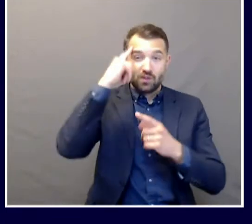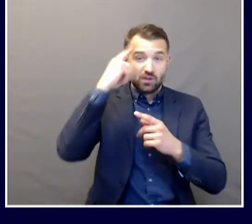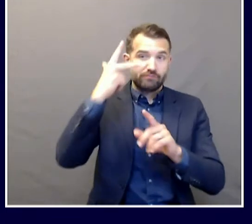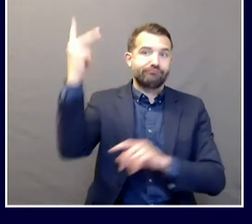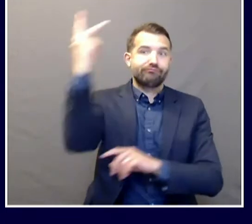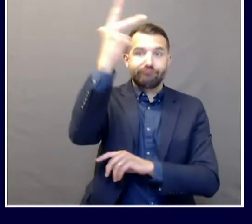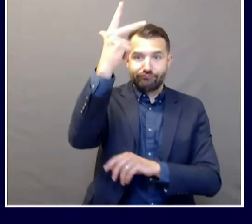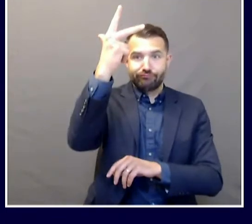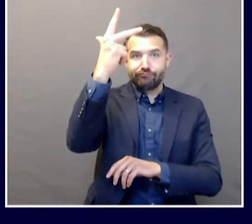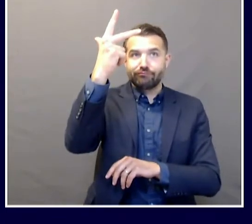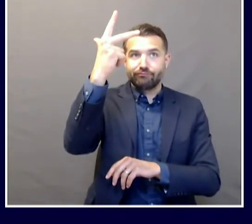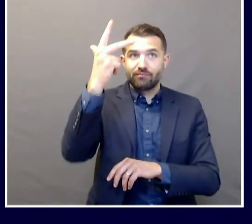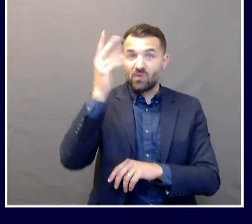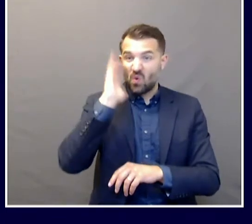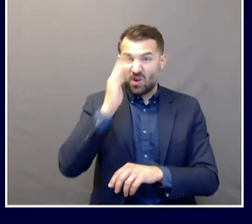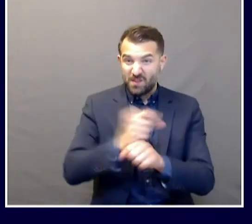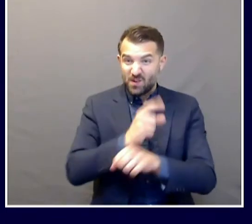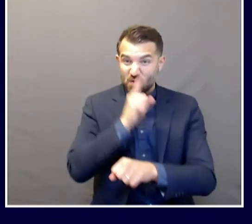to get.